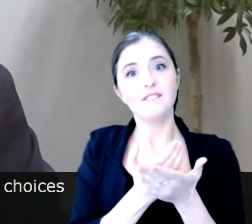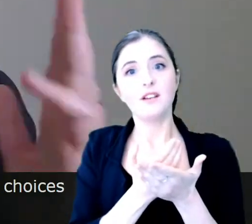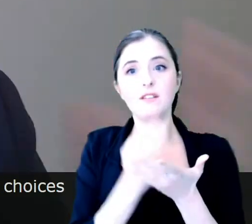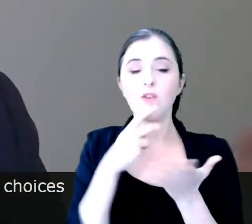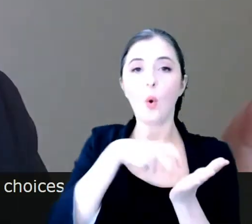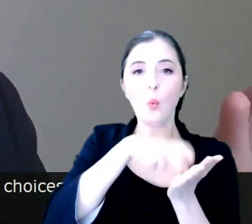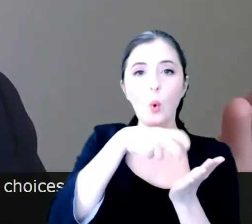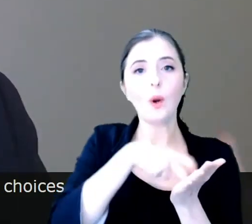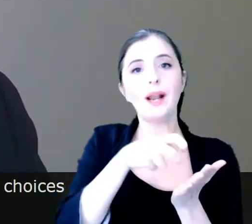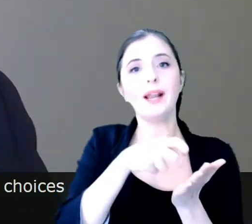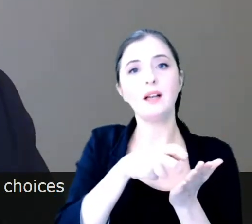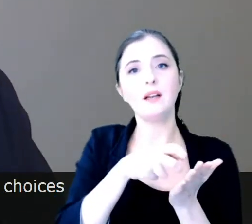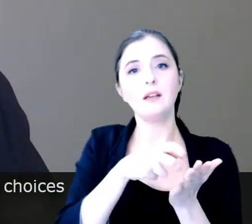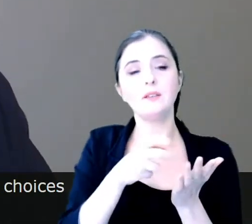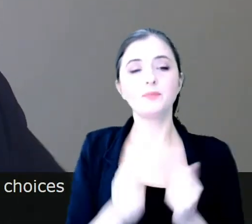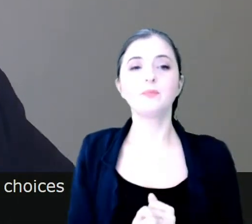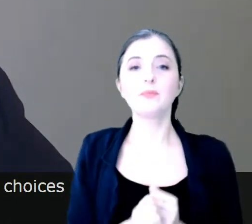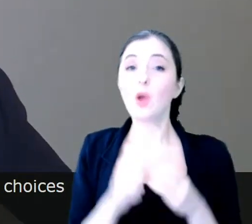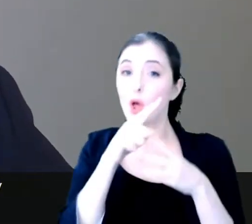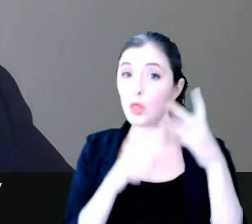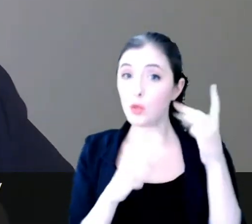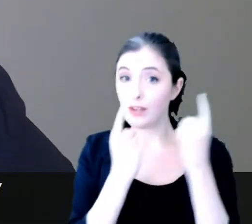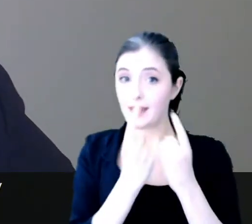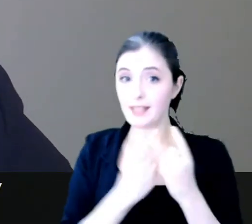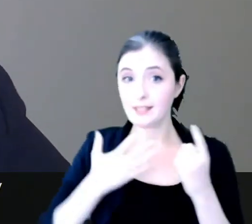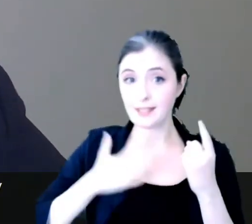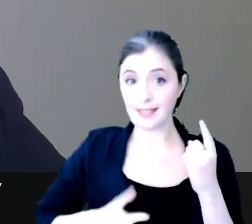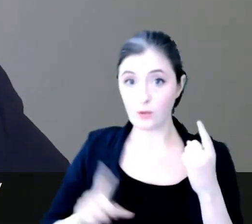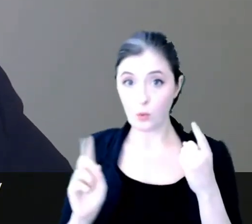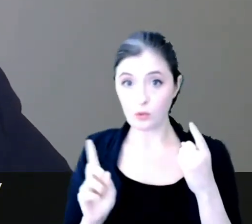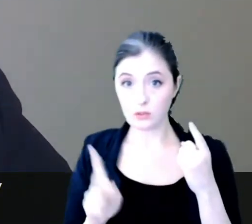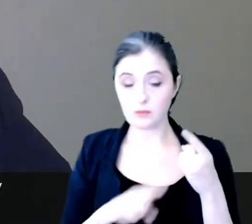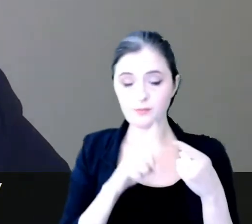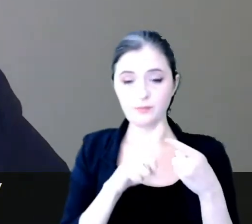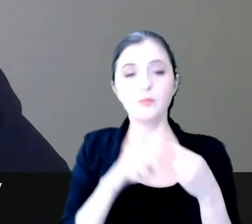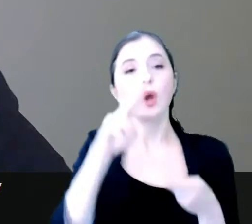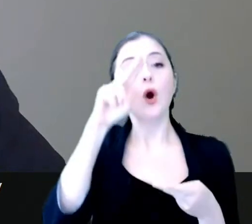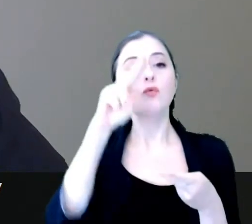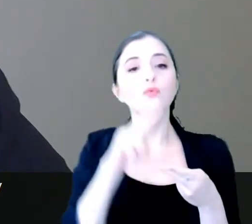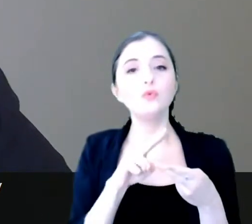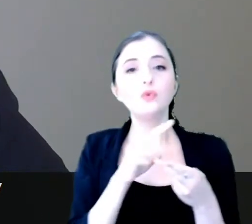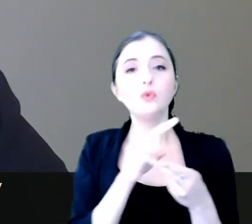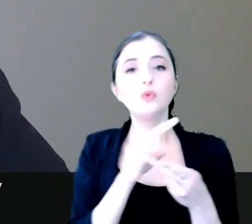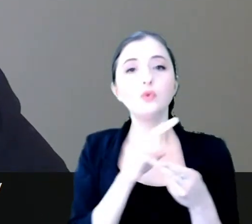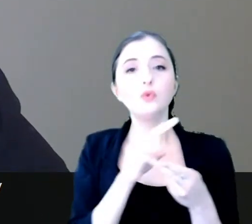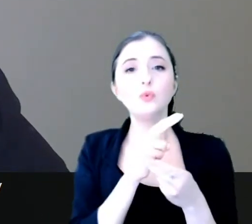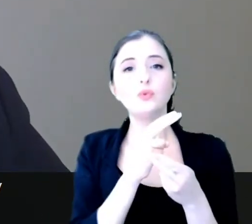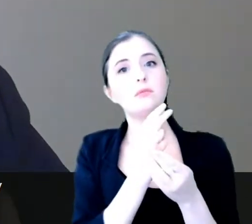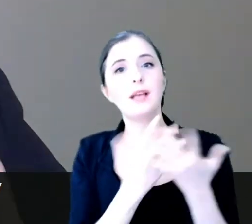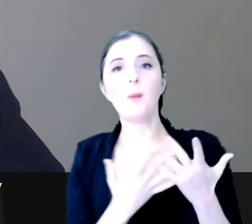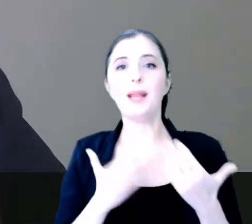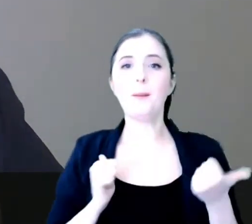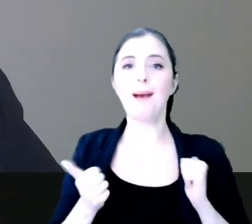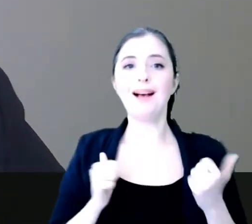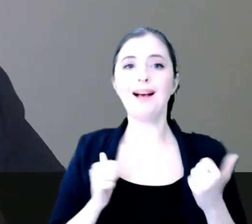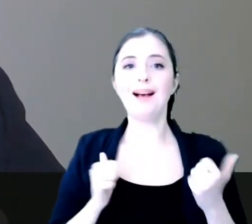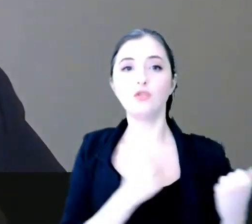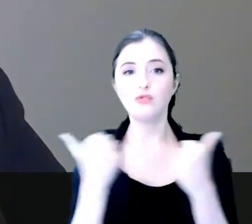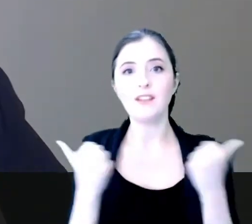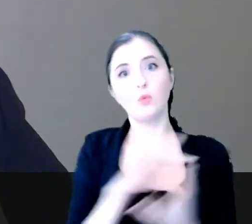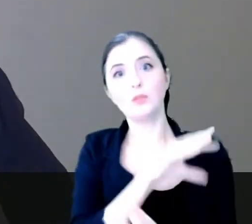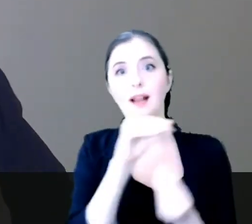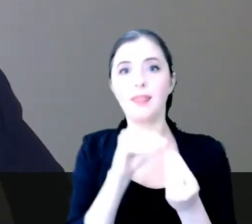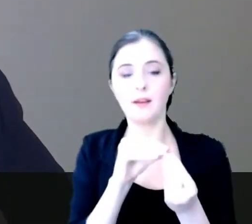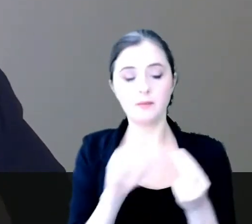there's three things we need. We need to reduce the amount of miles that are driven altogether. We need to clean